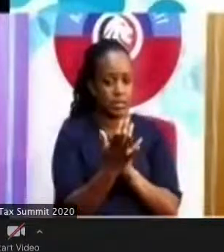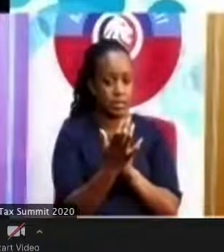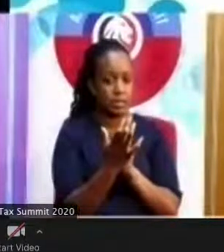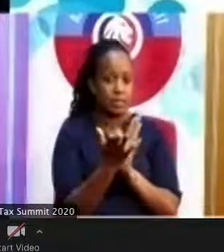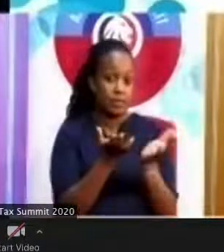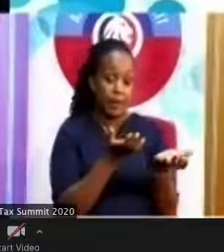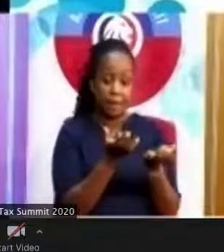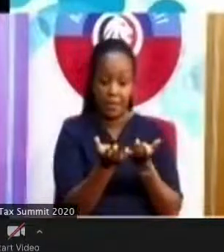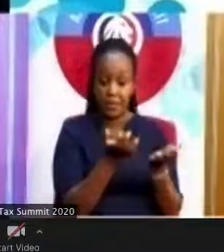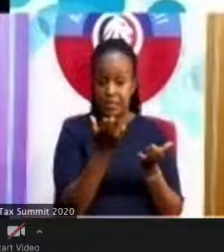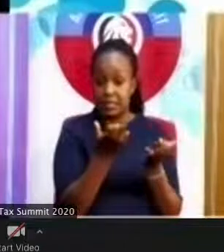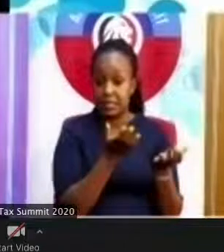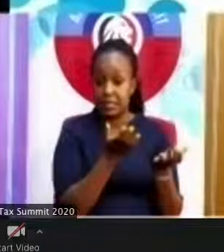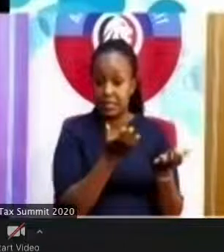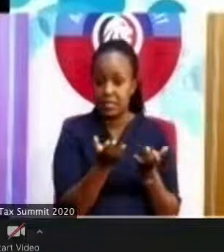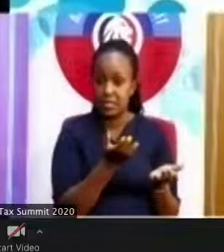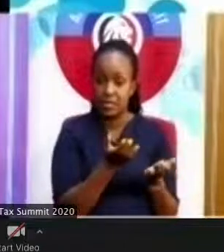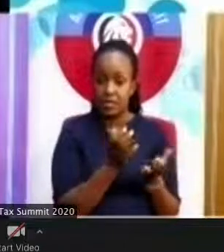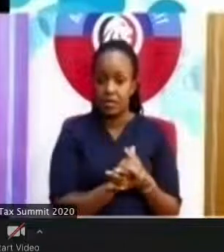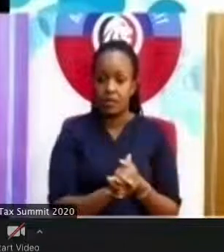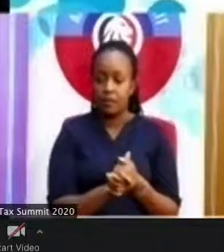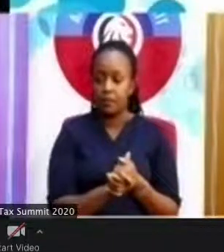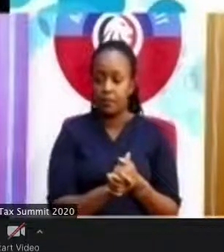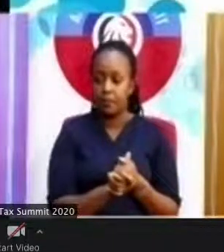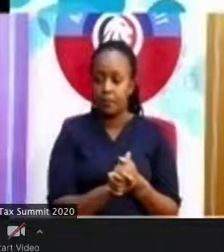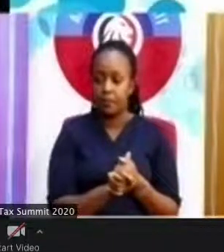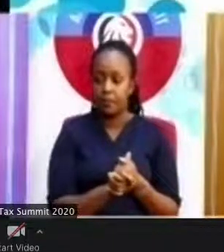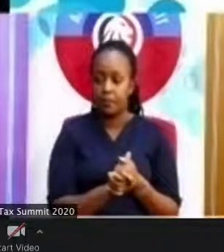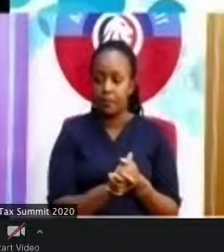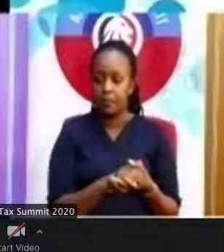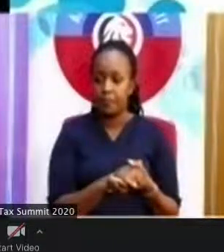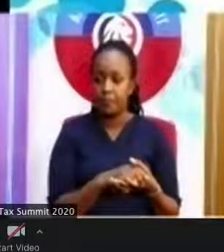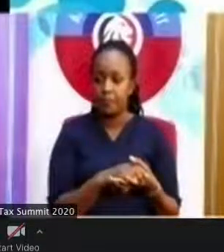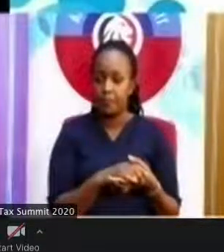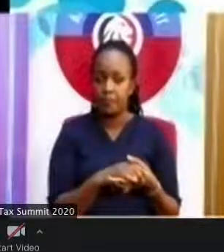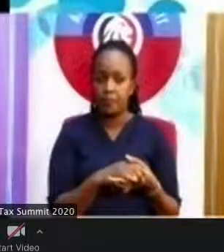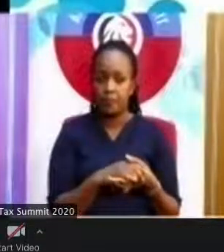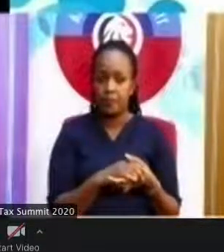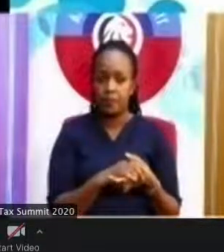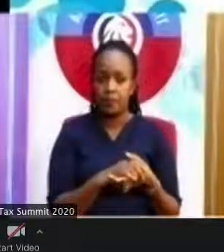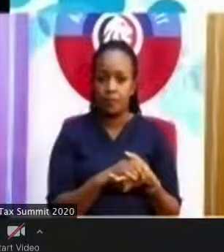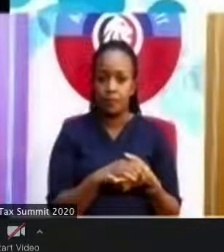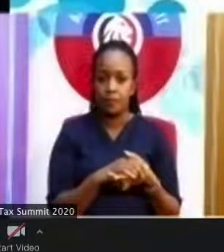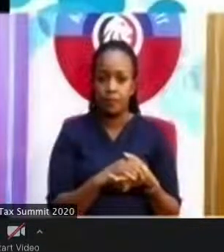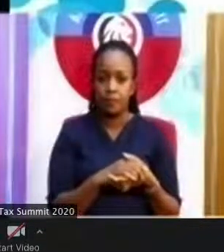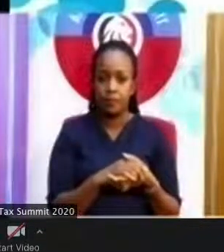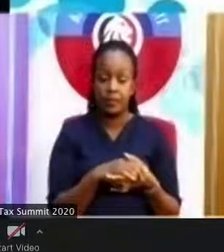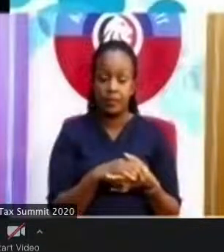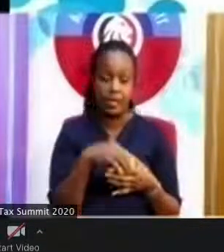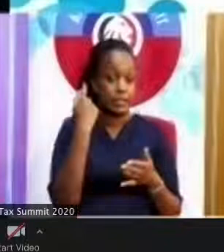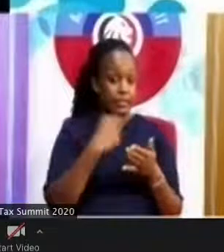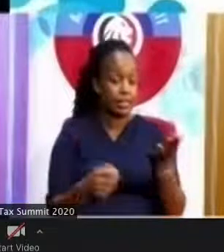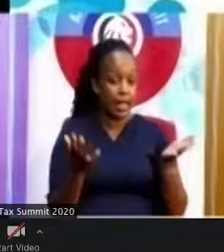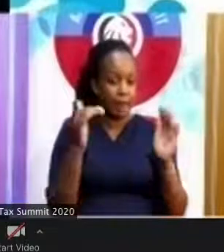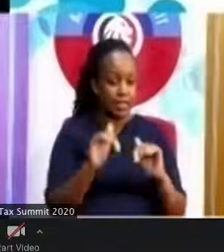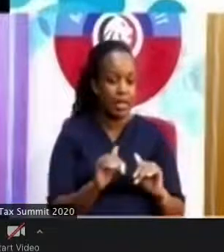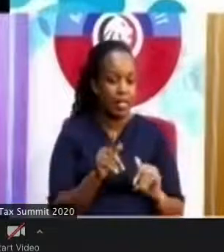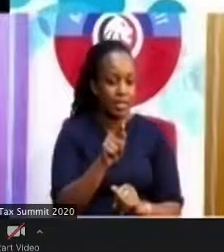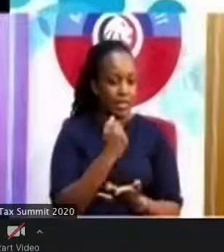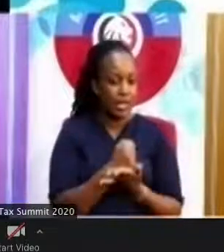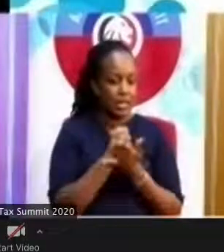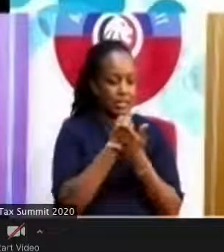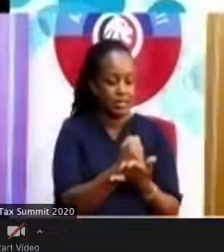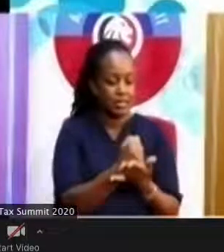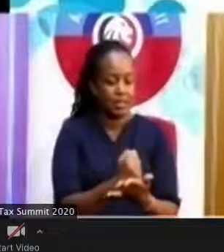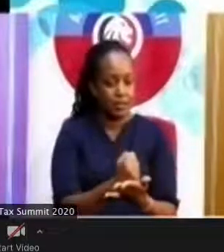those sectors, they kept up tax payments. And this assisted